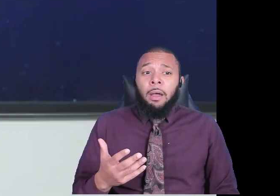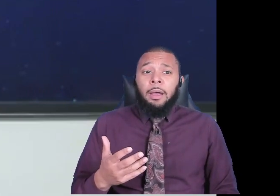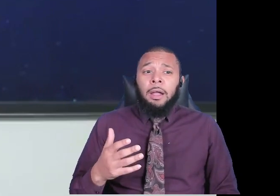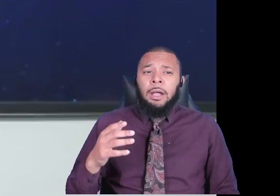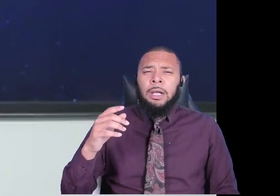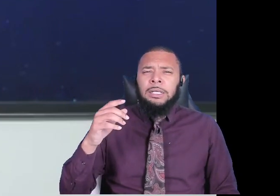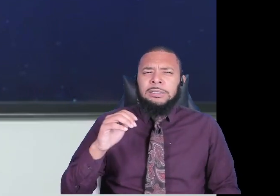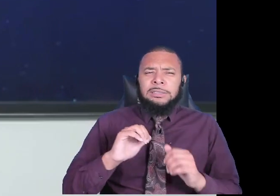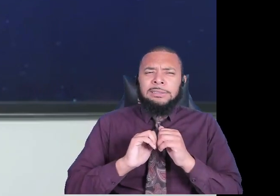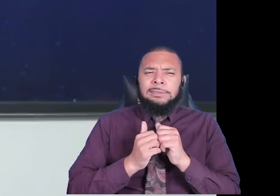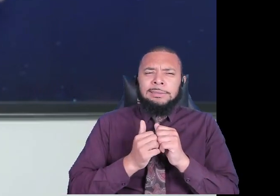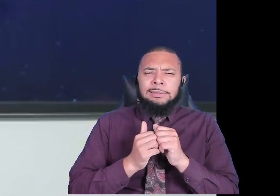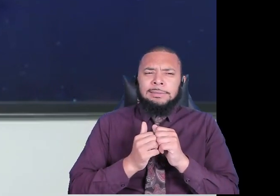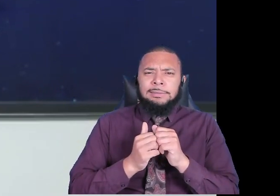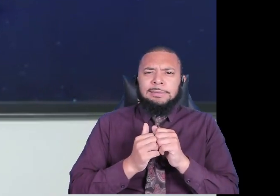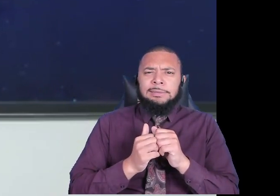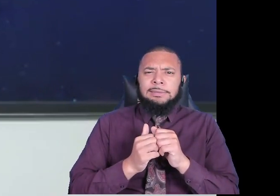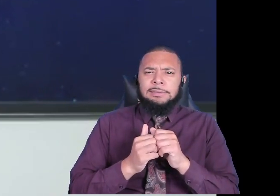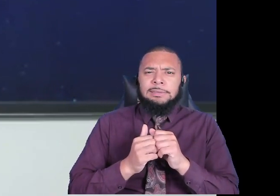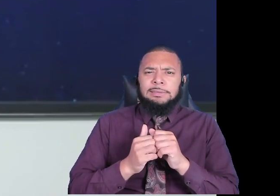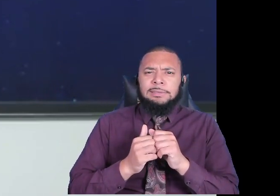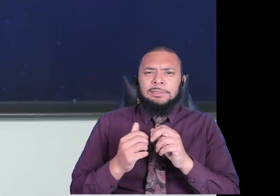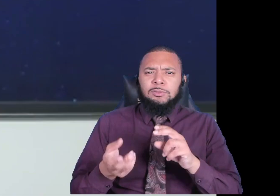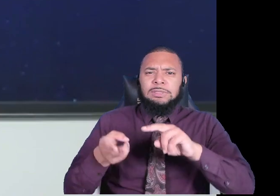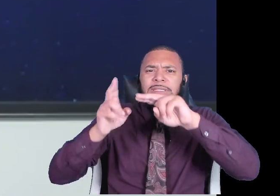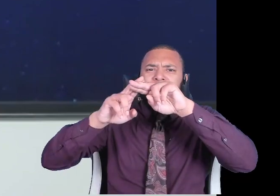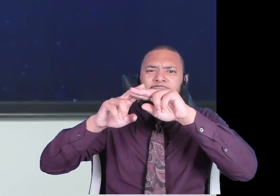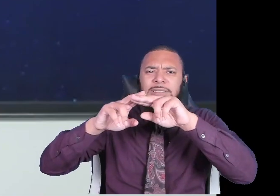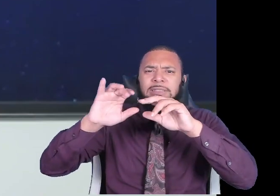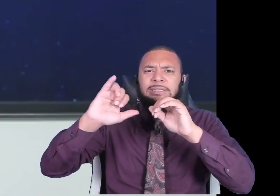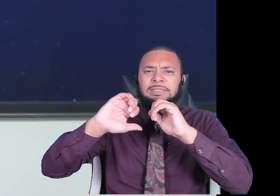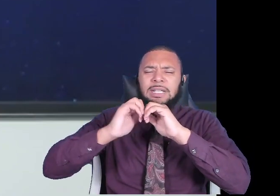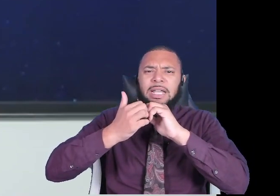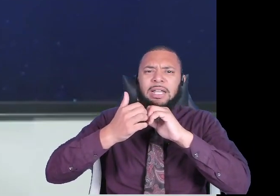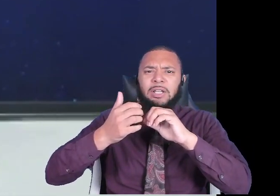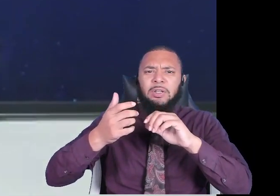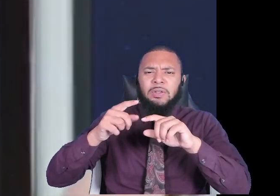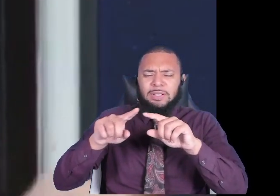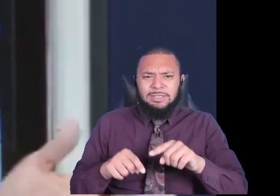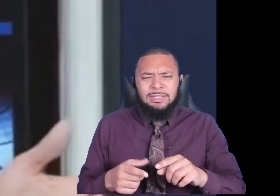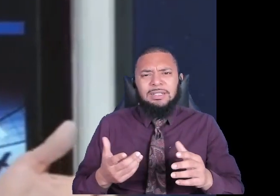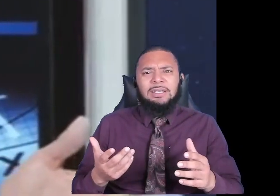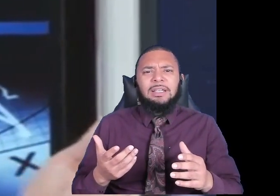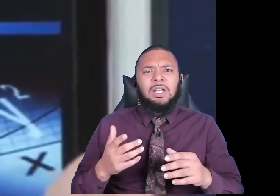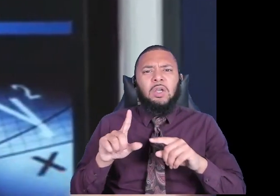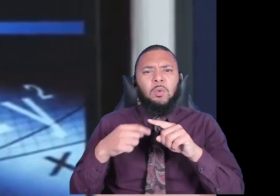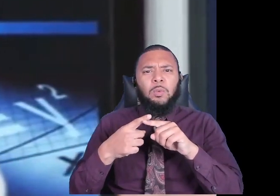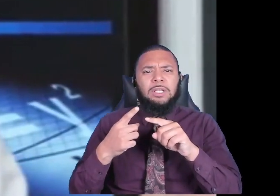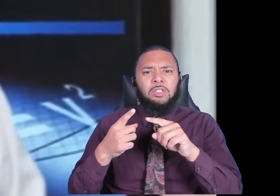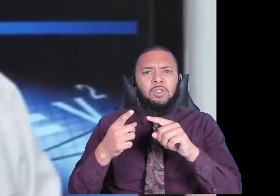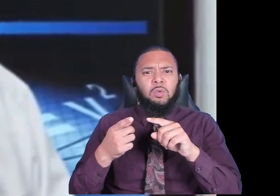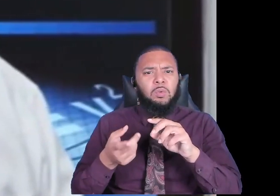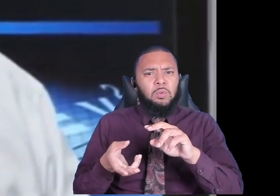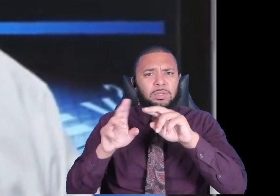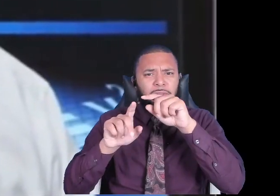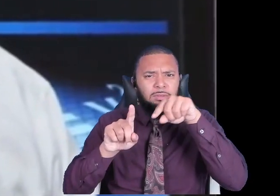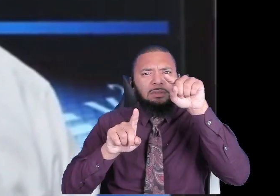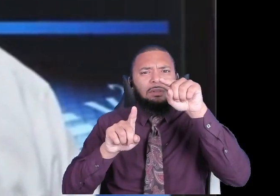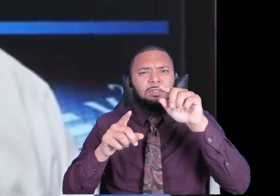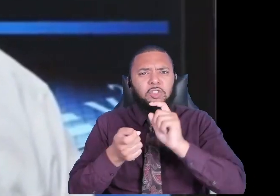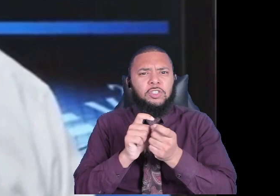here, and how do I get from here to here? When I go from here to here, I just do what?